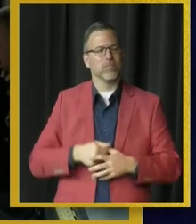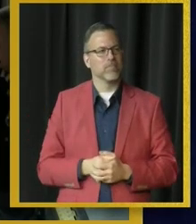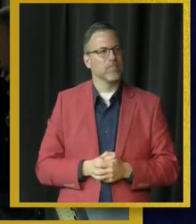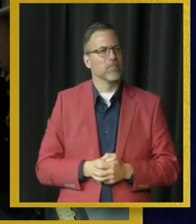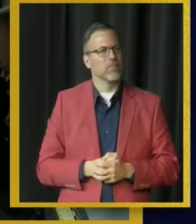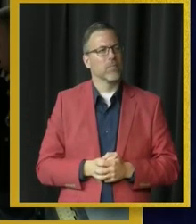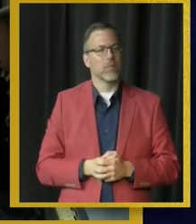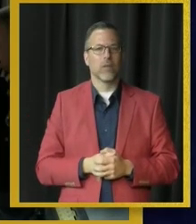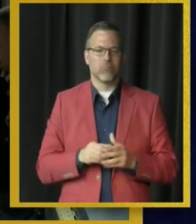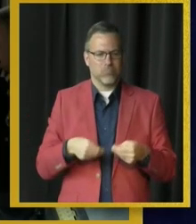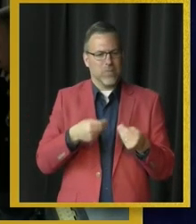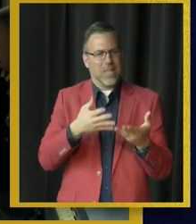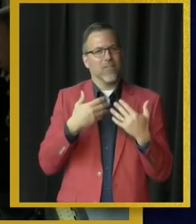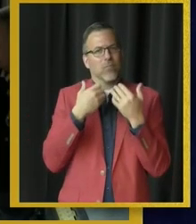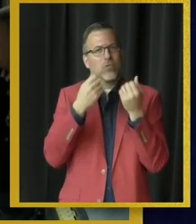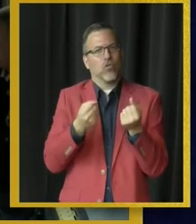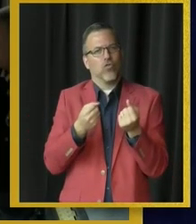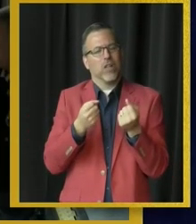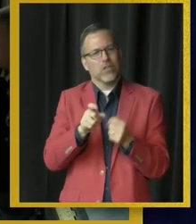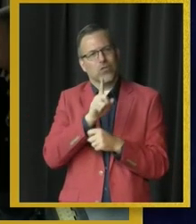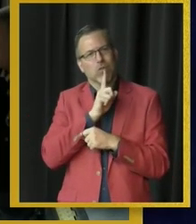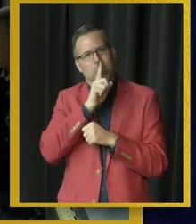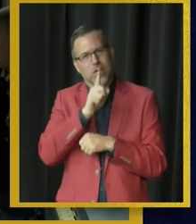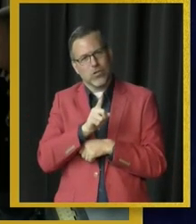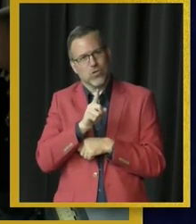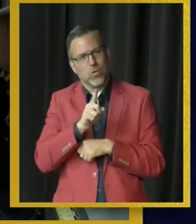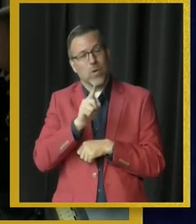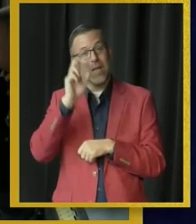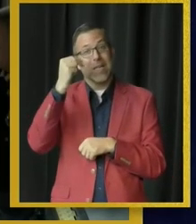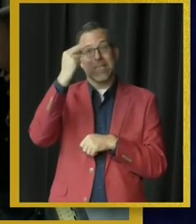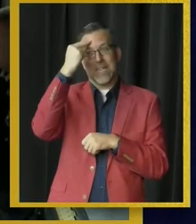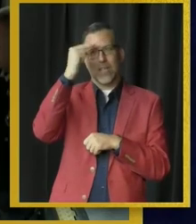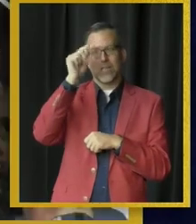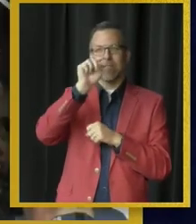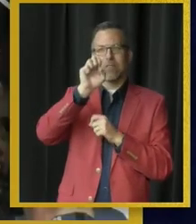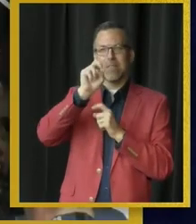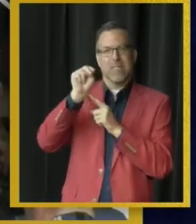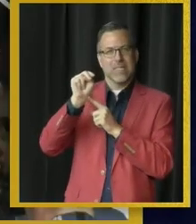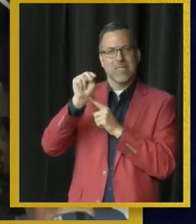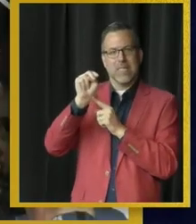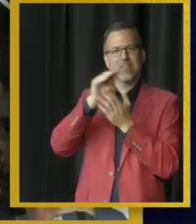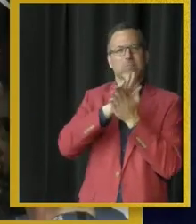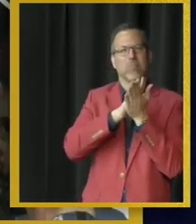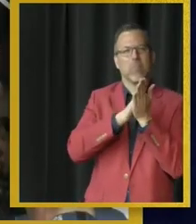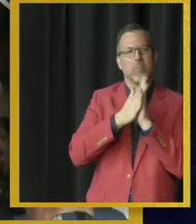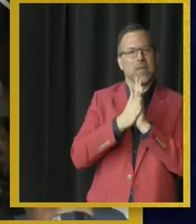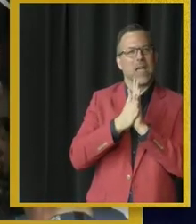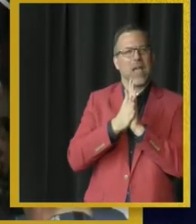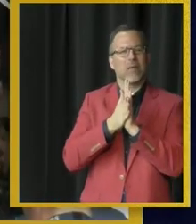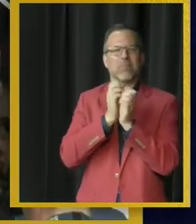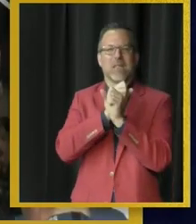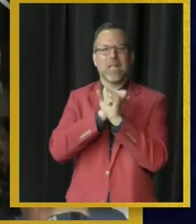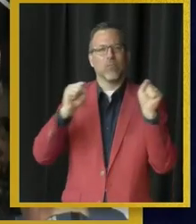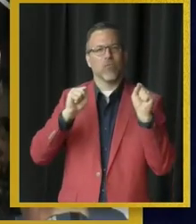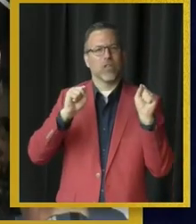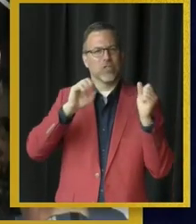the courage to ensure that Nashville, Tennessee, becomes the liberation